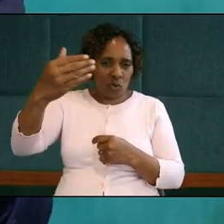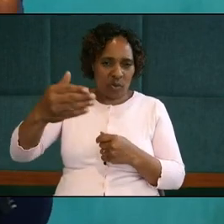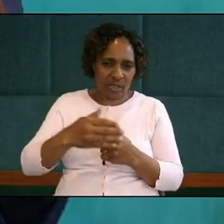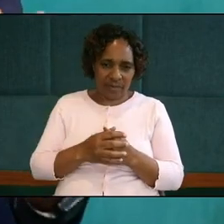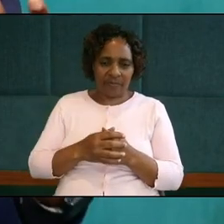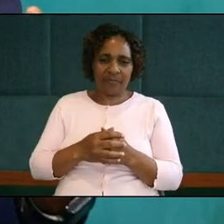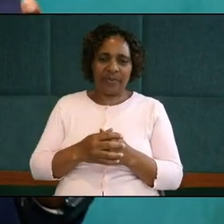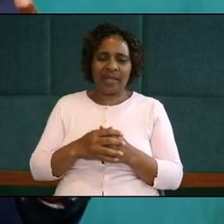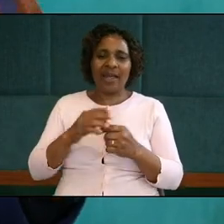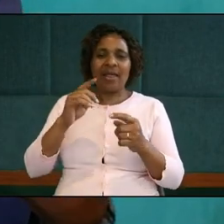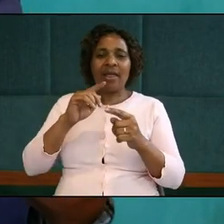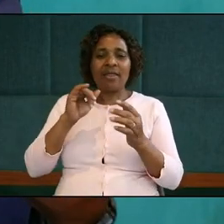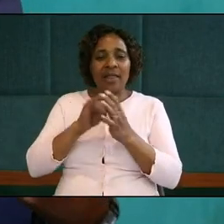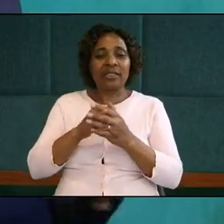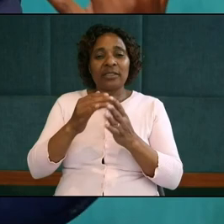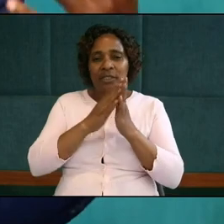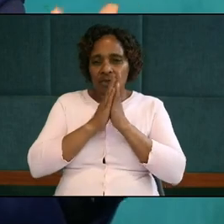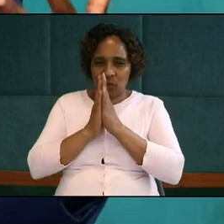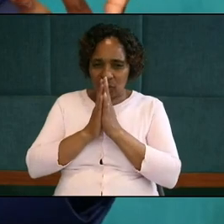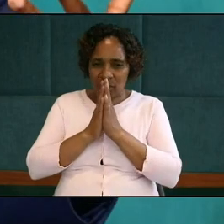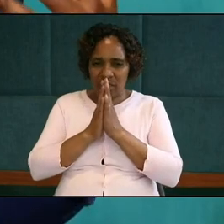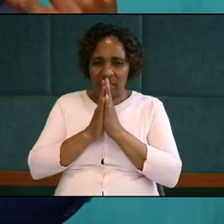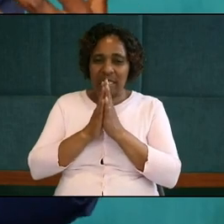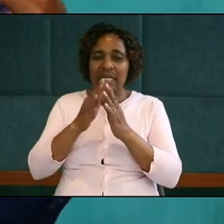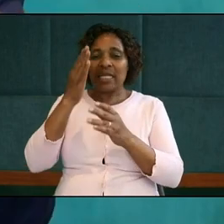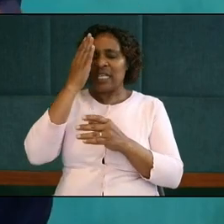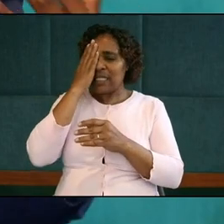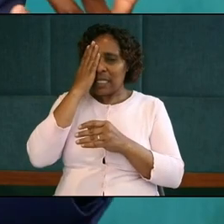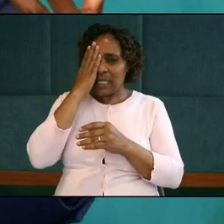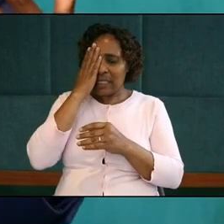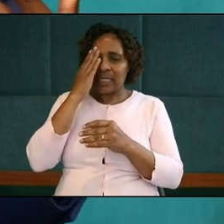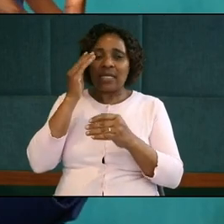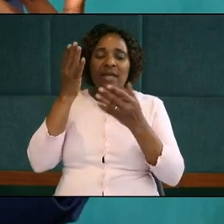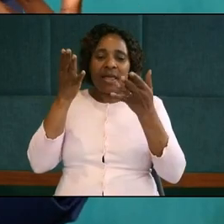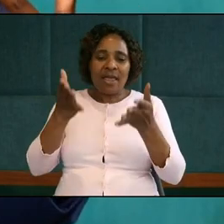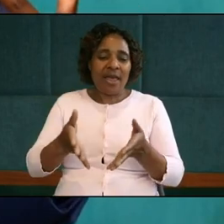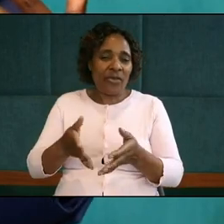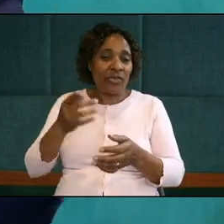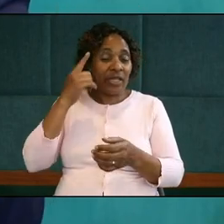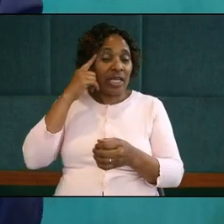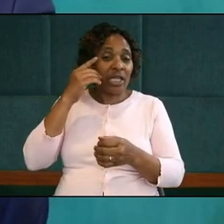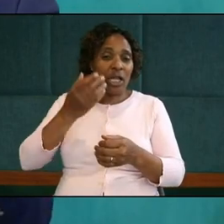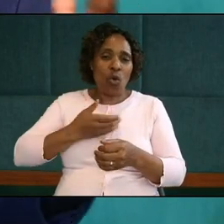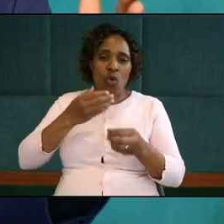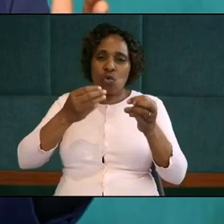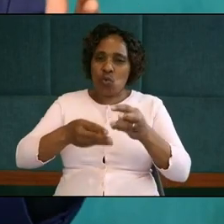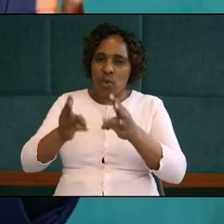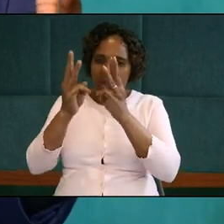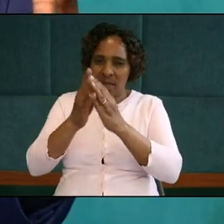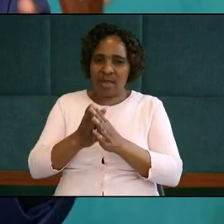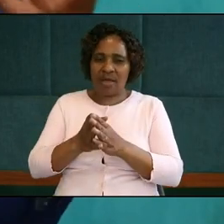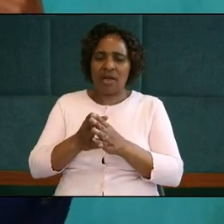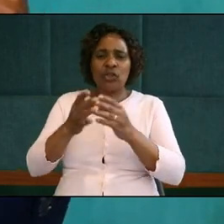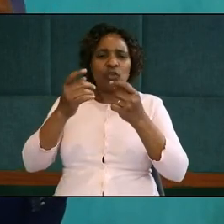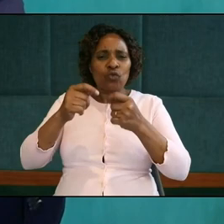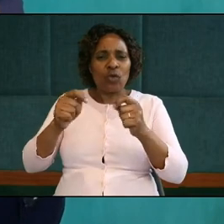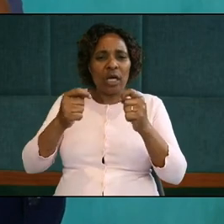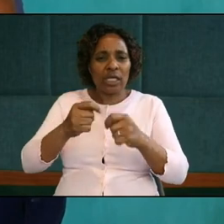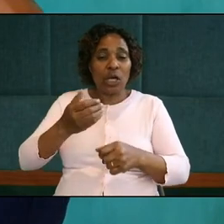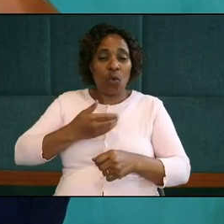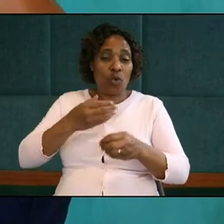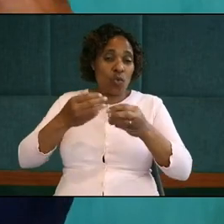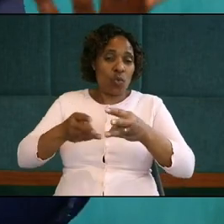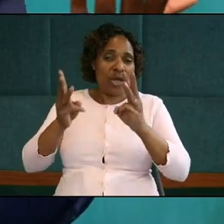Let's keep on winning. And really, that's the story. That's the story. The Israelites over here were trying things their own way, you know. They were trying it their own way. They were saying,